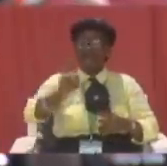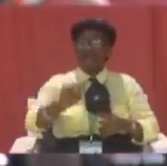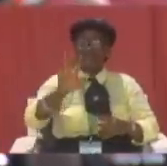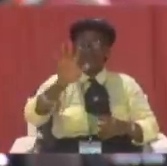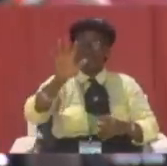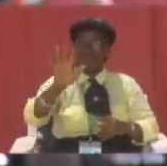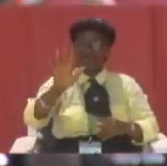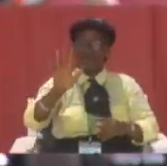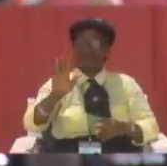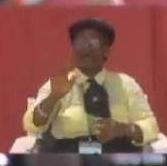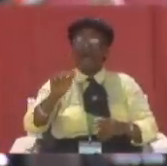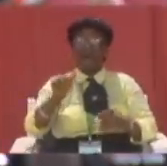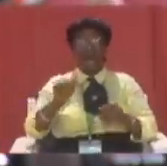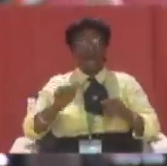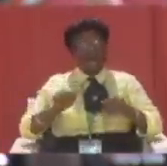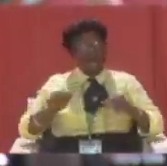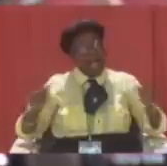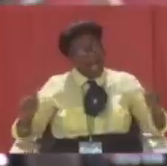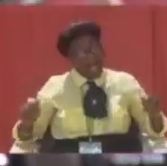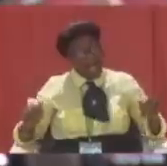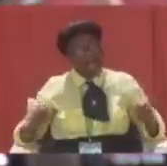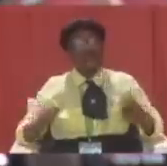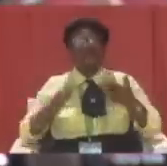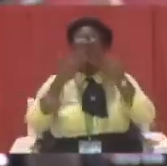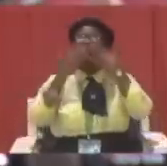Oh, thank you, Father.